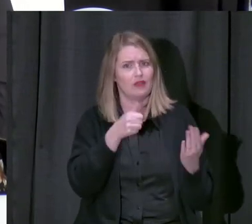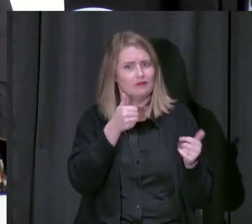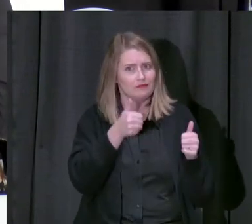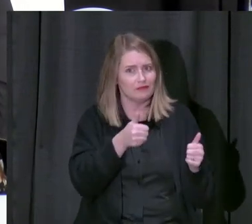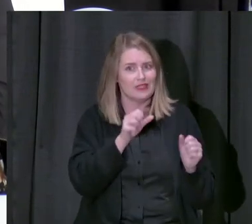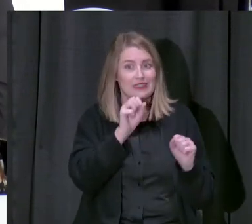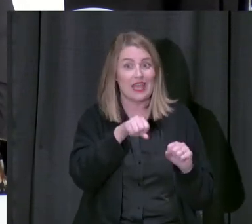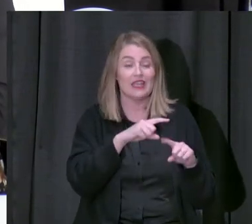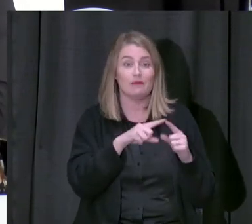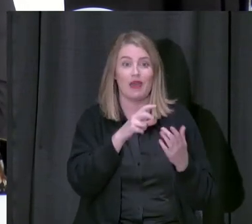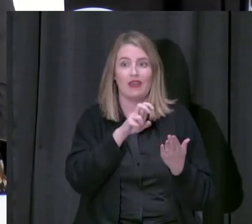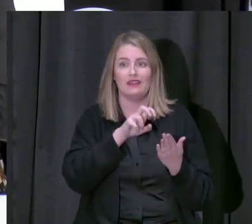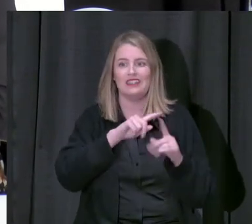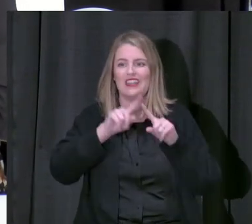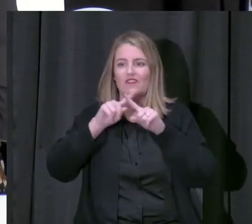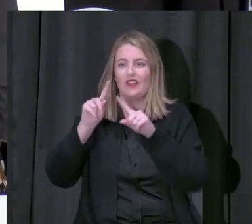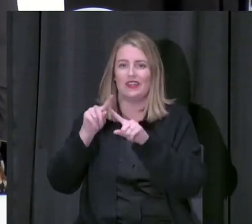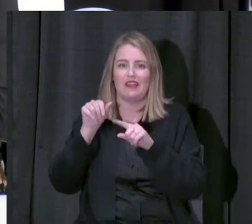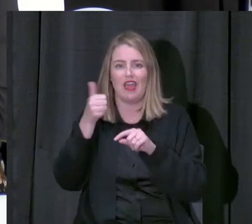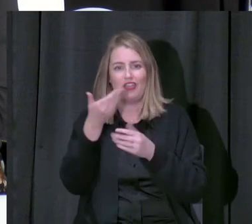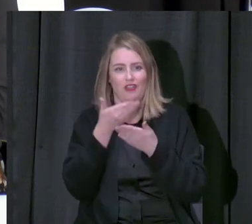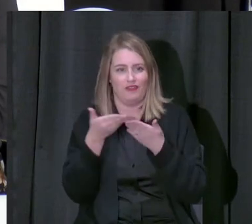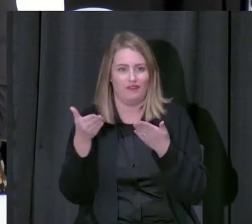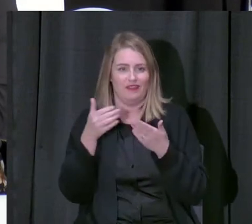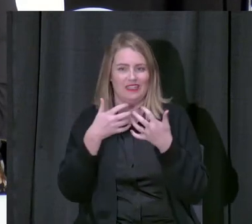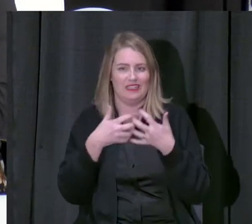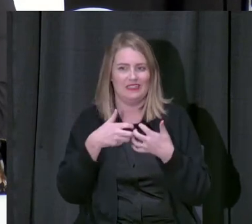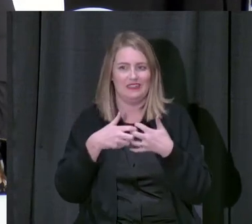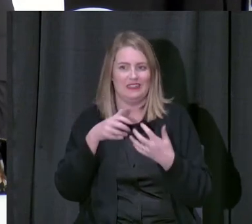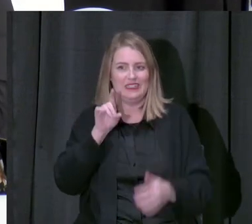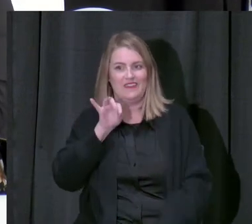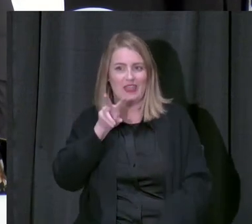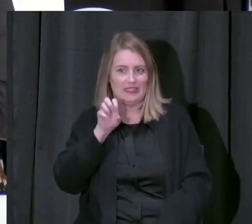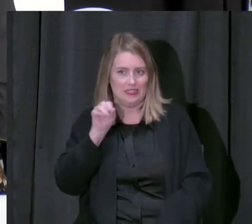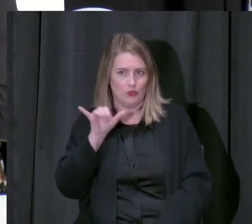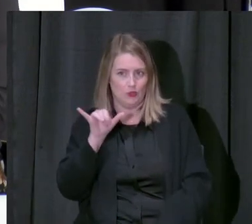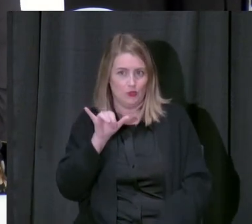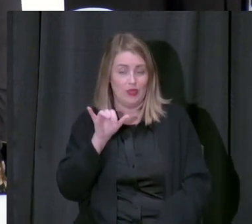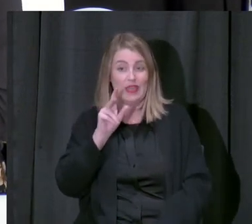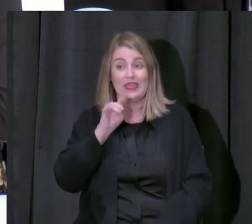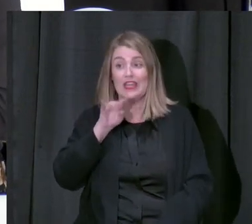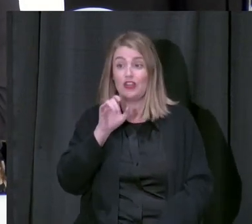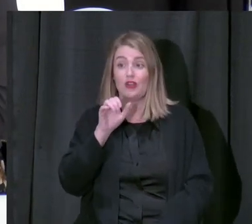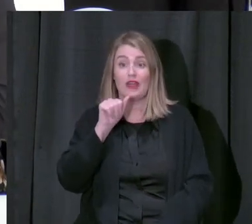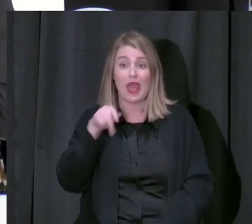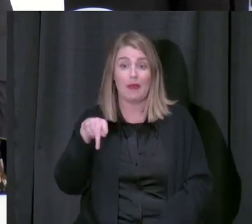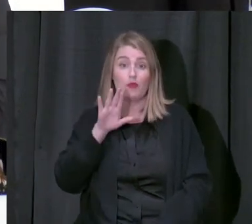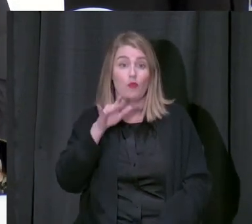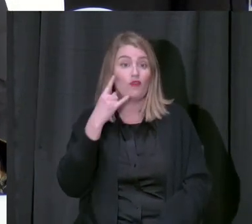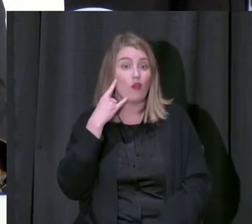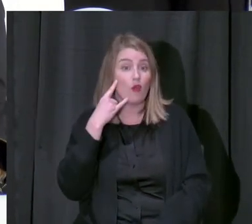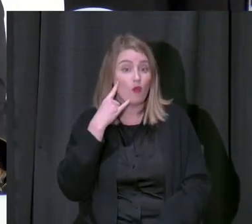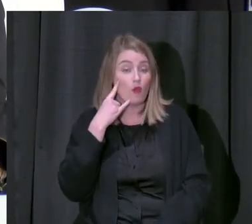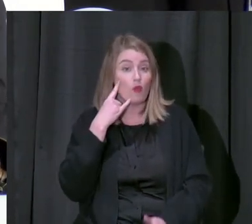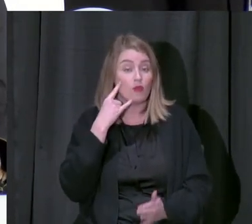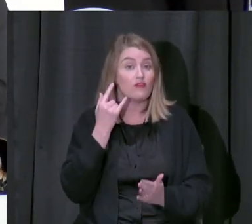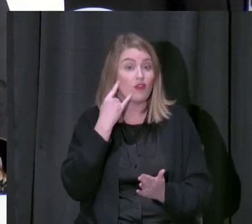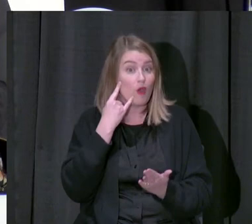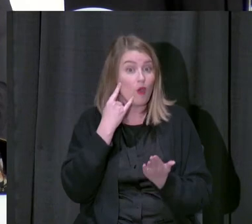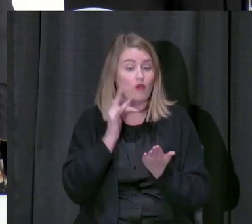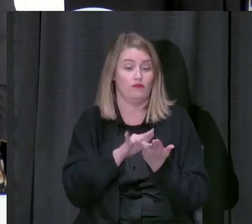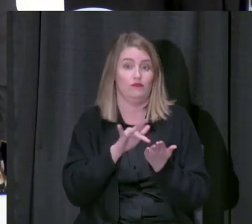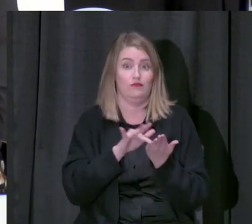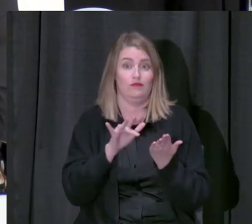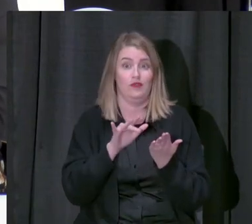Kindle content on a lot of different devices. And so, you know, you might have the Kindle app on your phone or